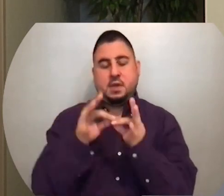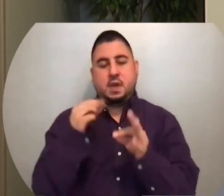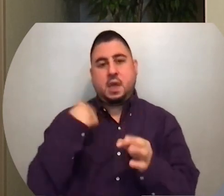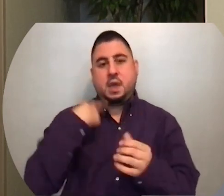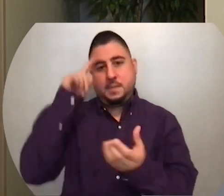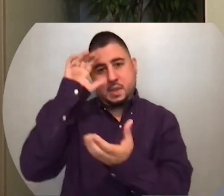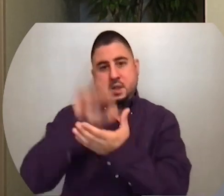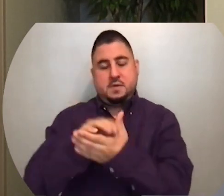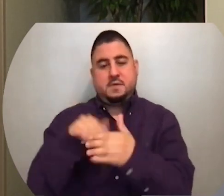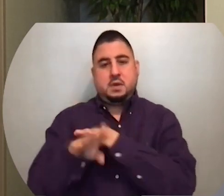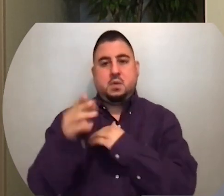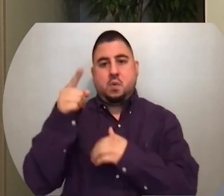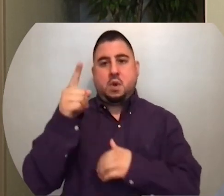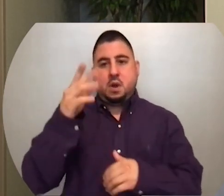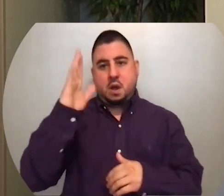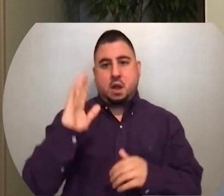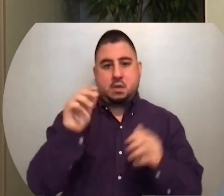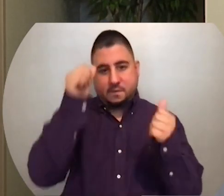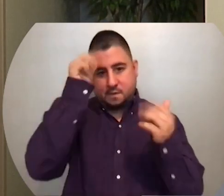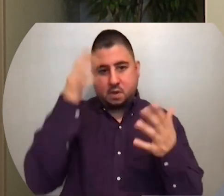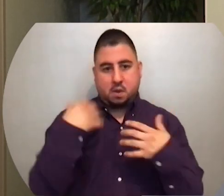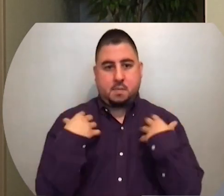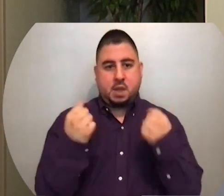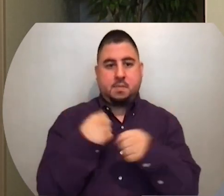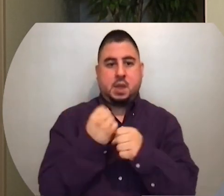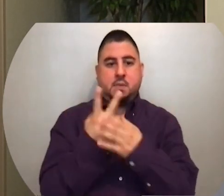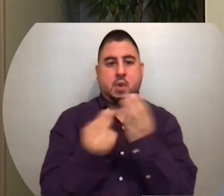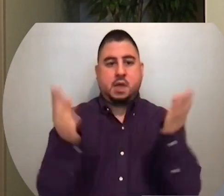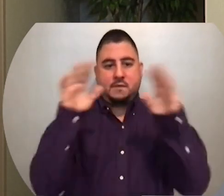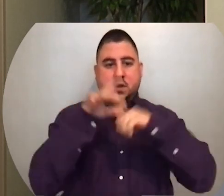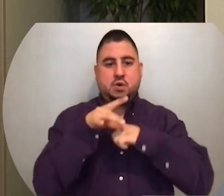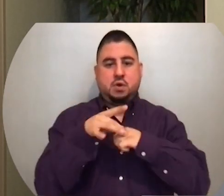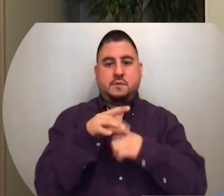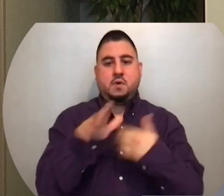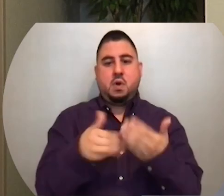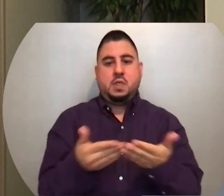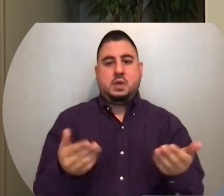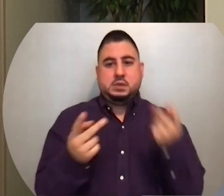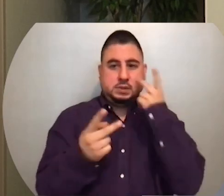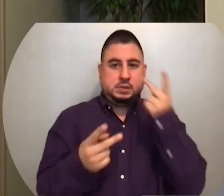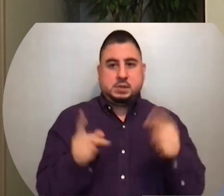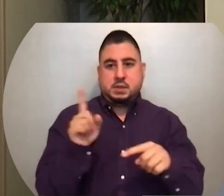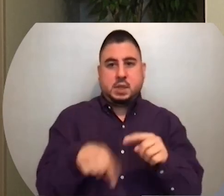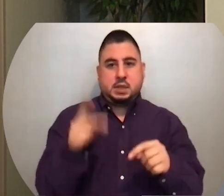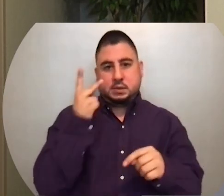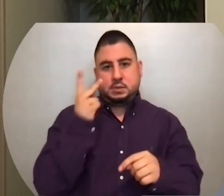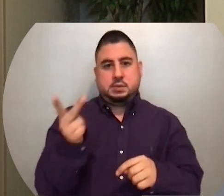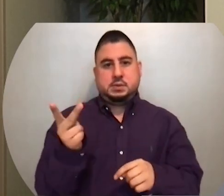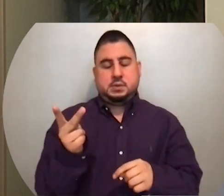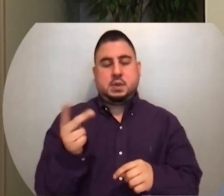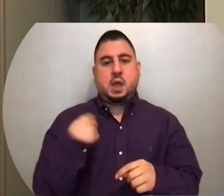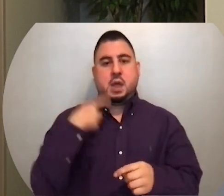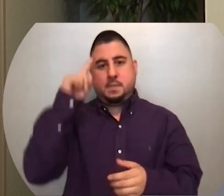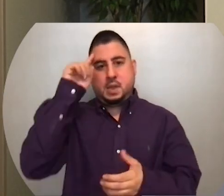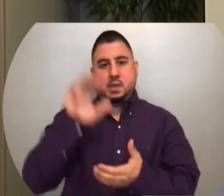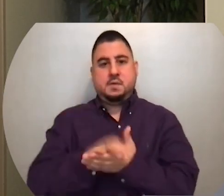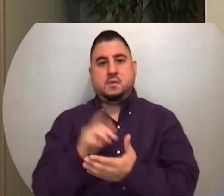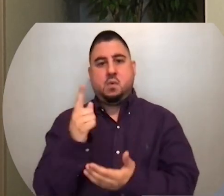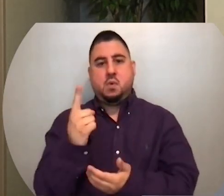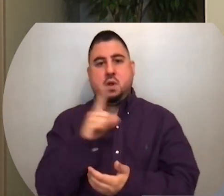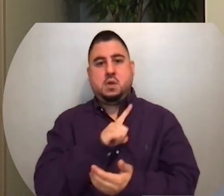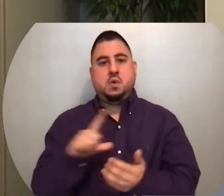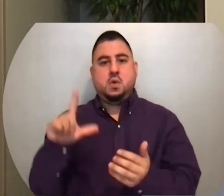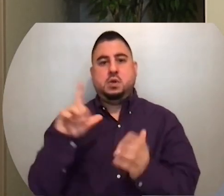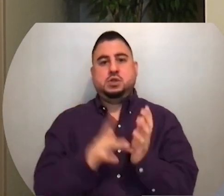I believe in one God, the Father Almighty, maker of heaven and earth, of all things visible and invisible. I believe in one